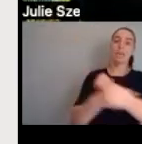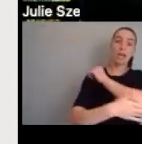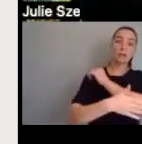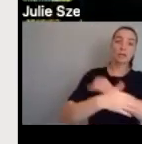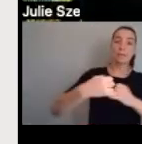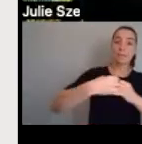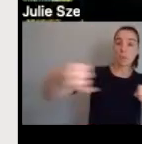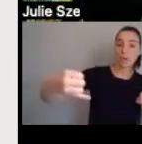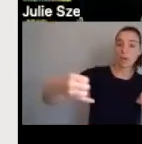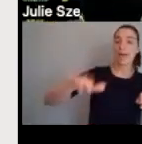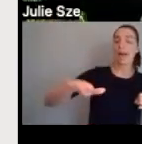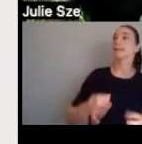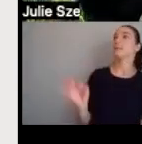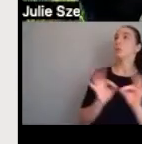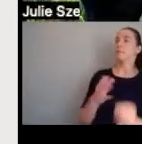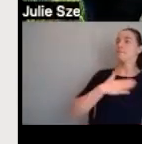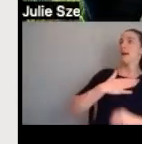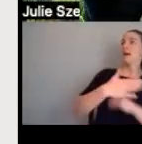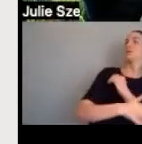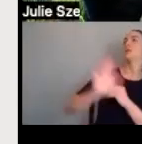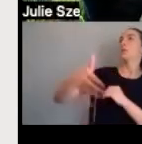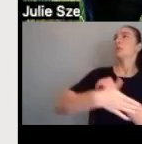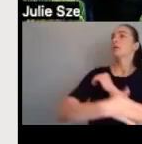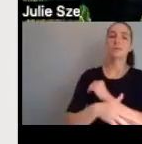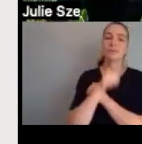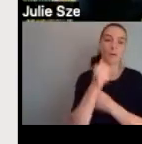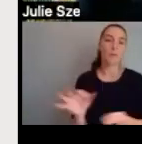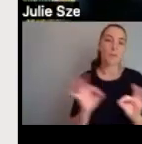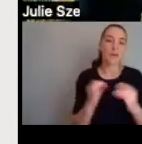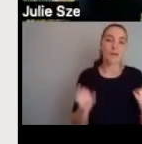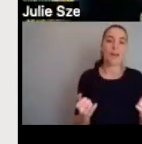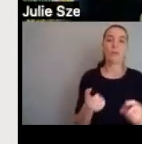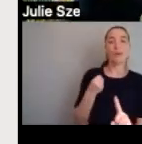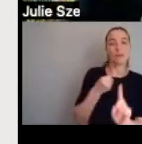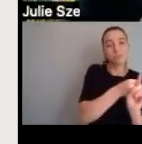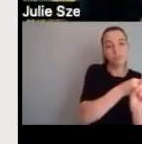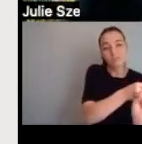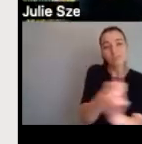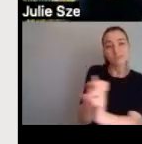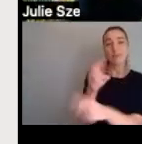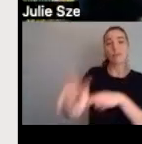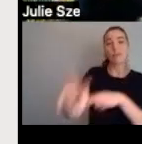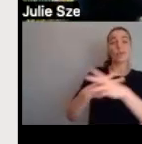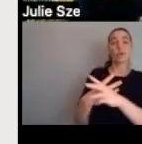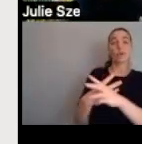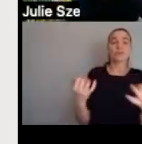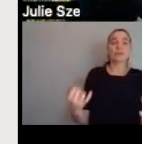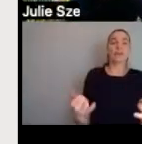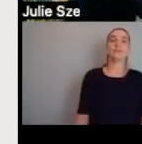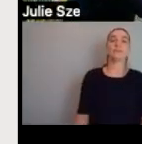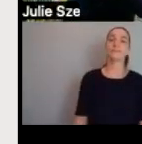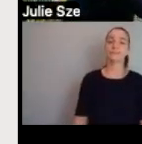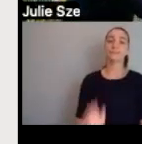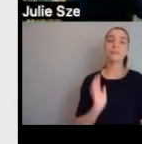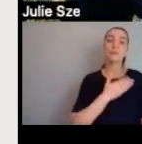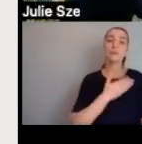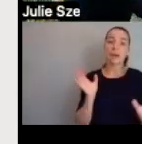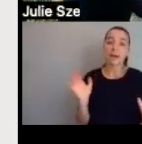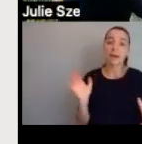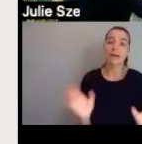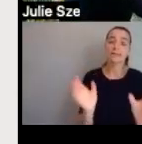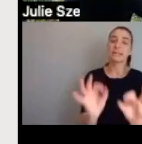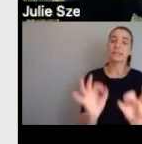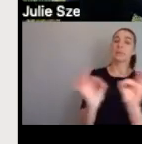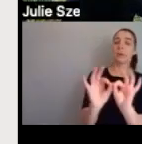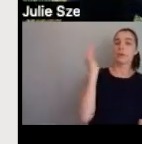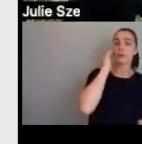But what takes place now is under fierce struggle. The action is both in the streets, in the classrooms, and in the stories that shape and are